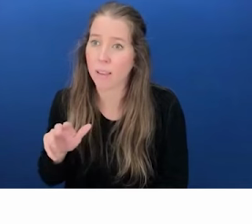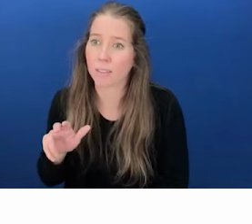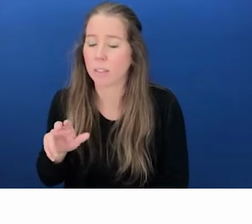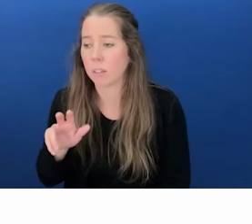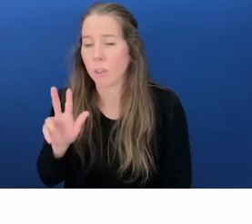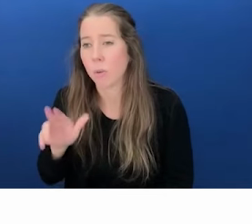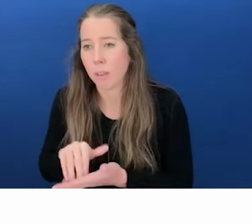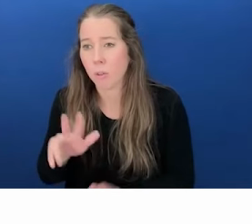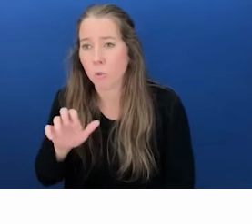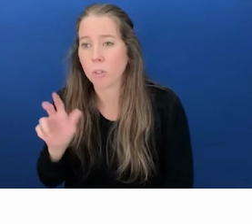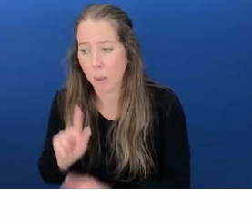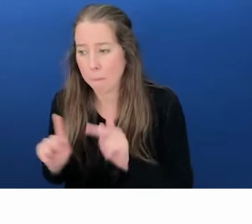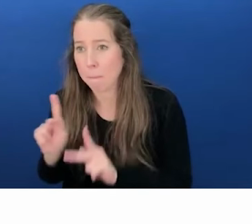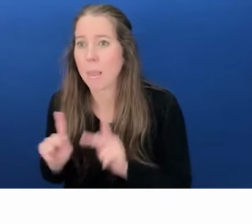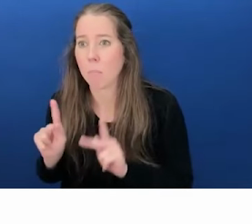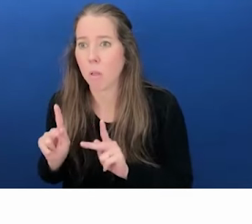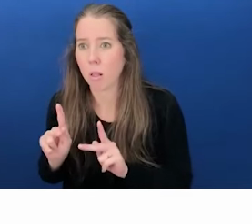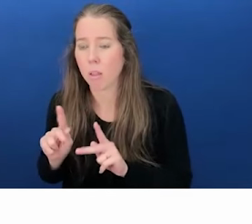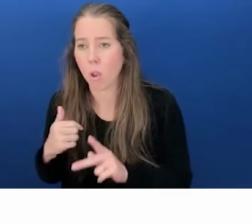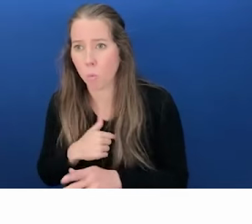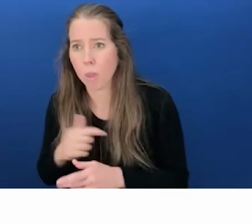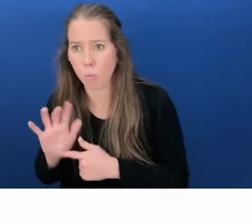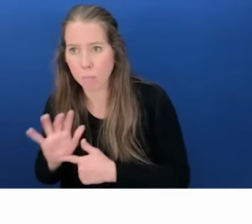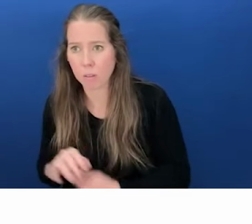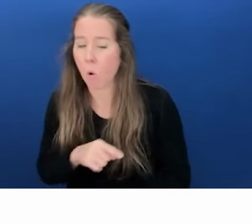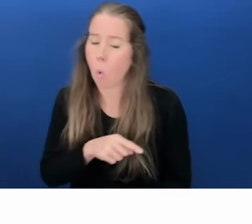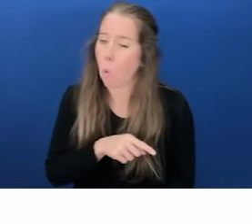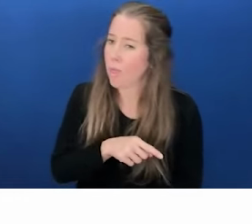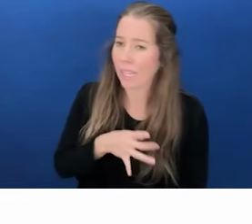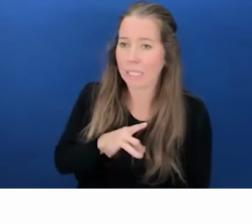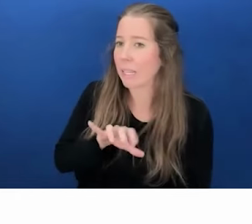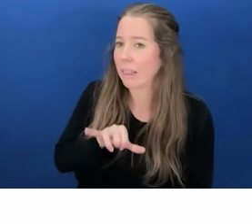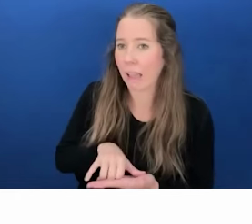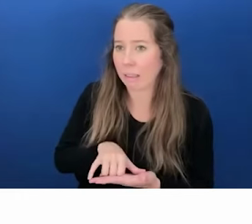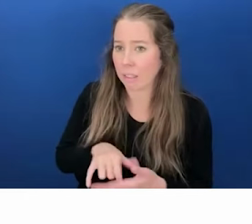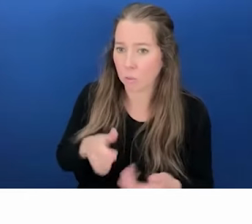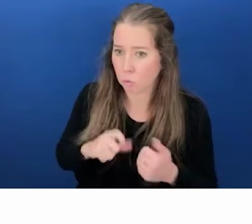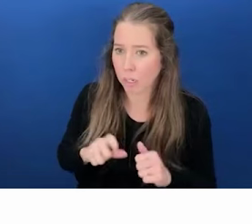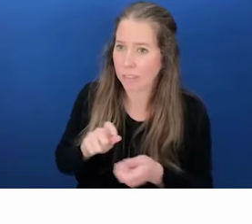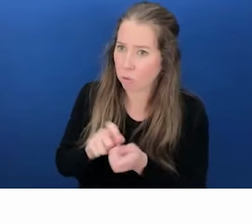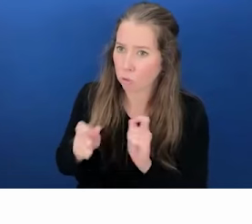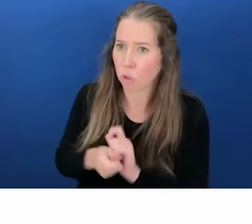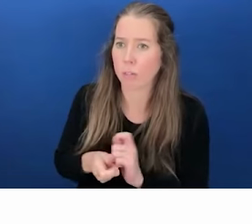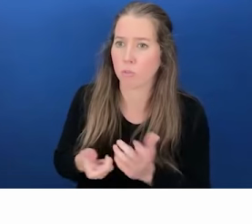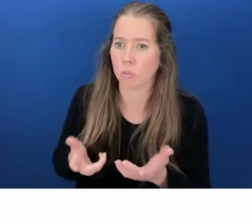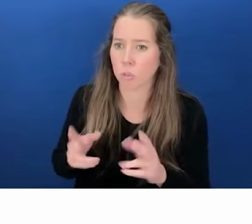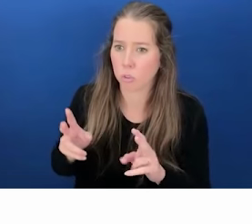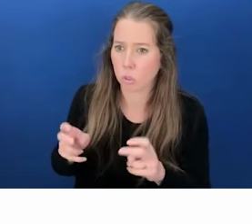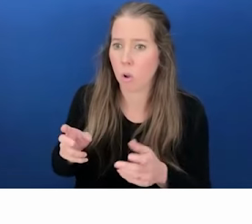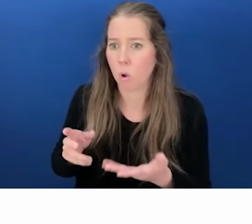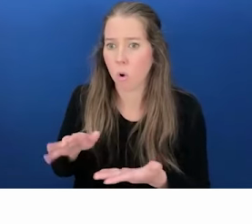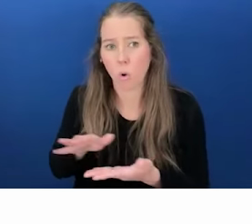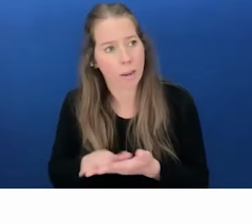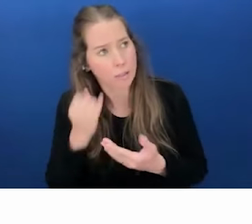Yeah. And oh, they didn't like that. They really didn't like that. And they tried to get us to change our vote. They tried to, well, it would be nice if we were all unanimous and we're